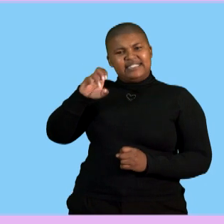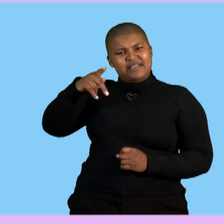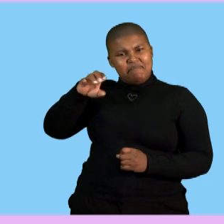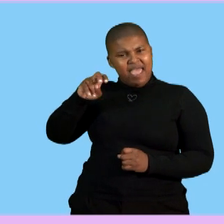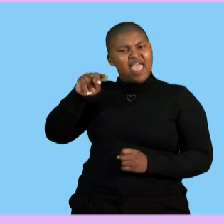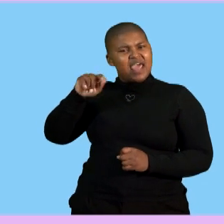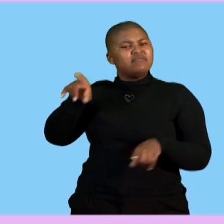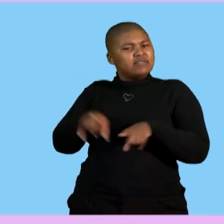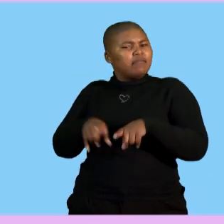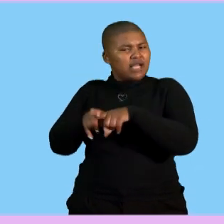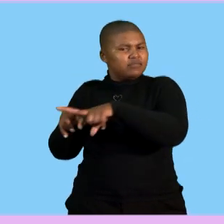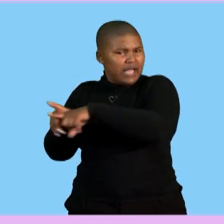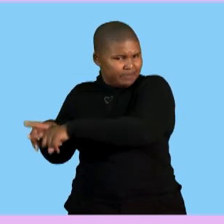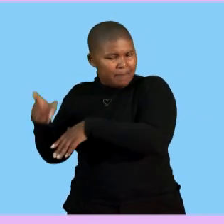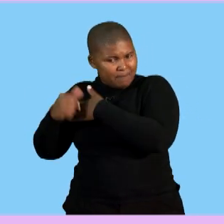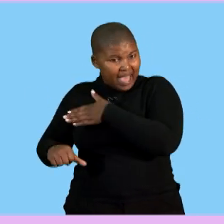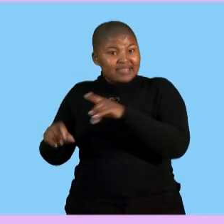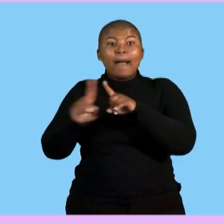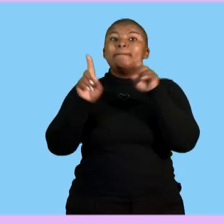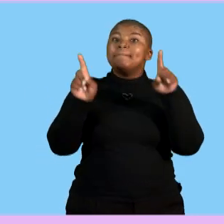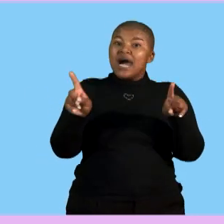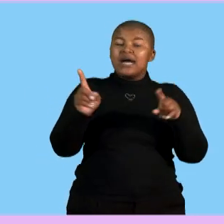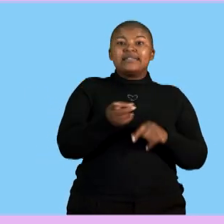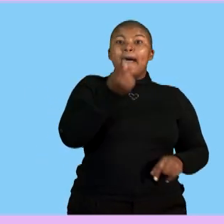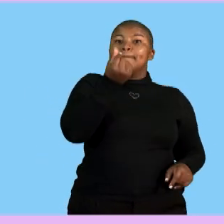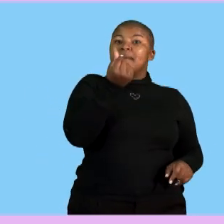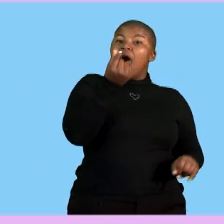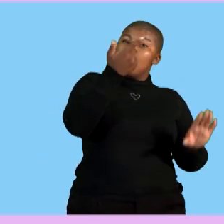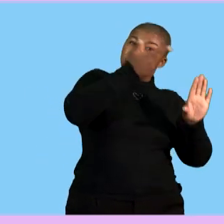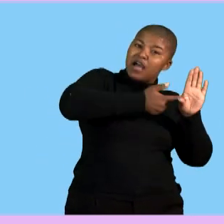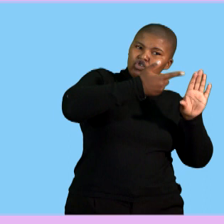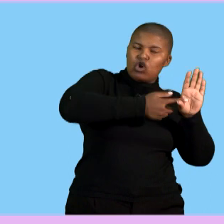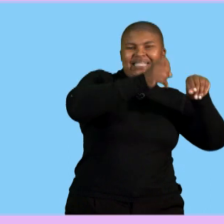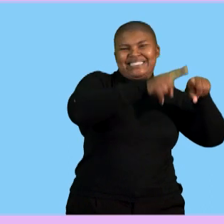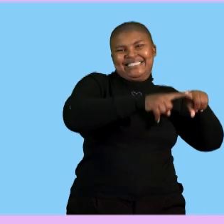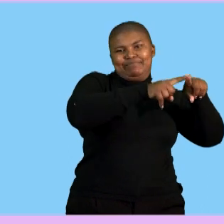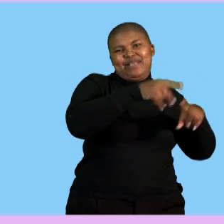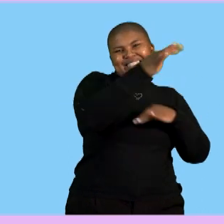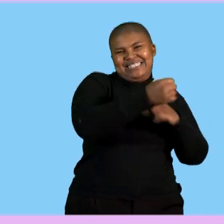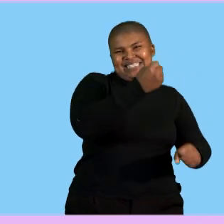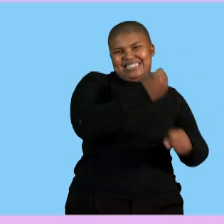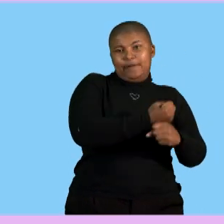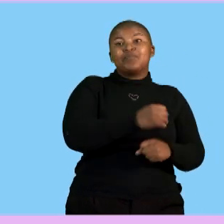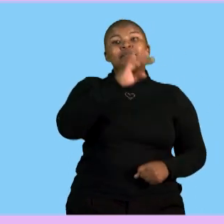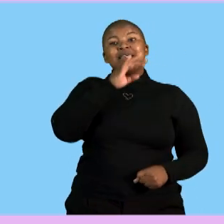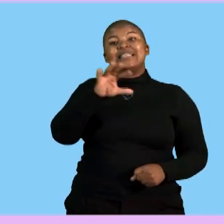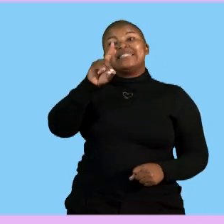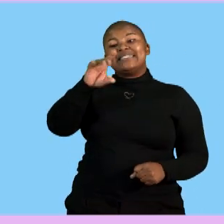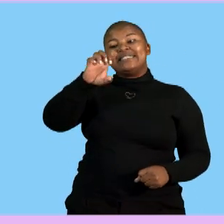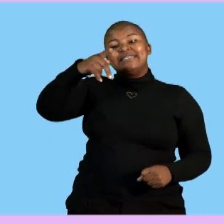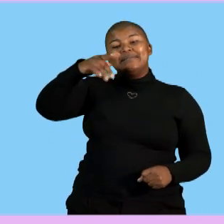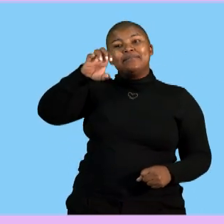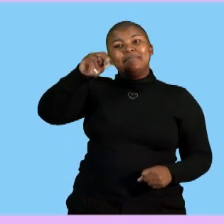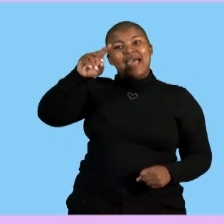depends on the time of year. So then the dependent variable is